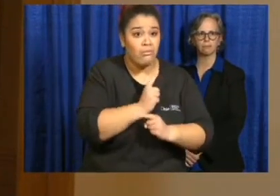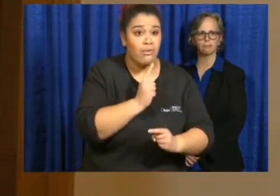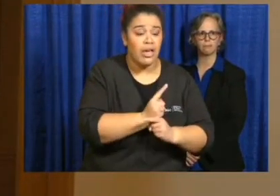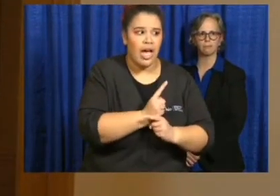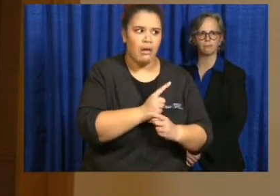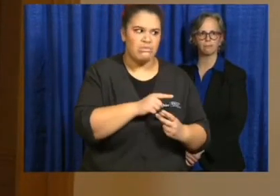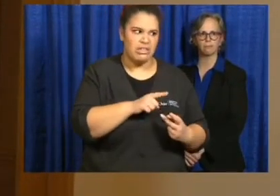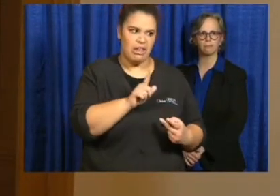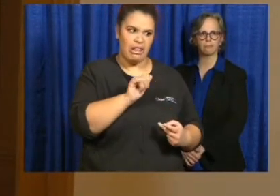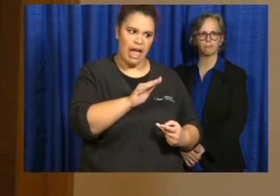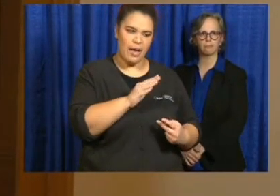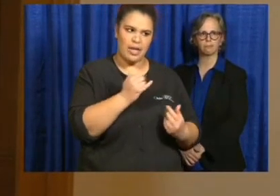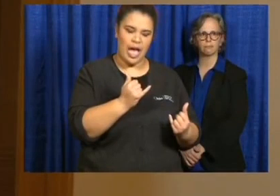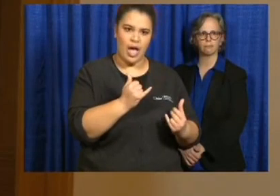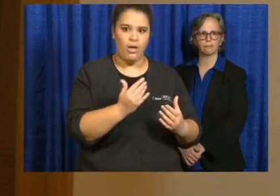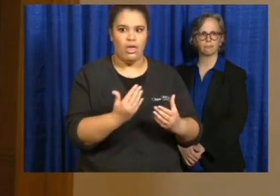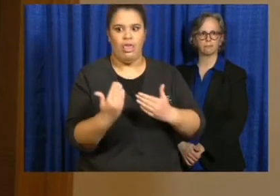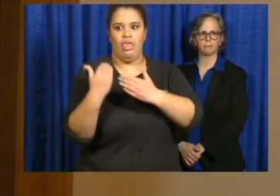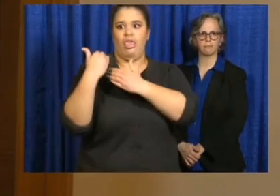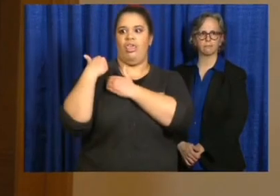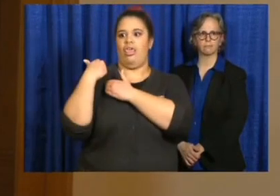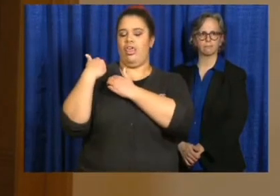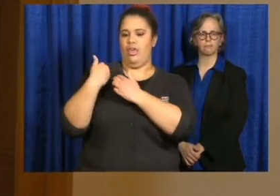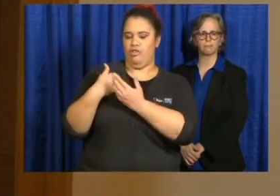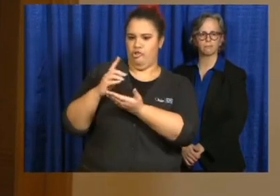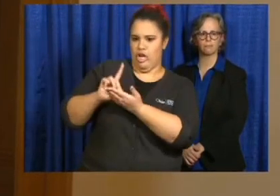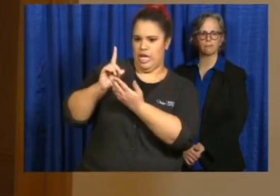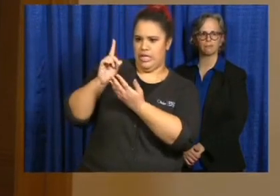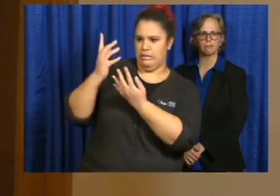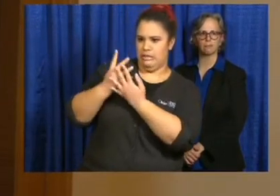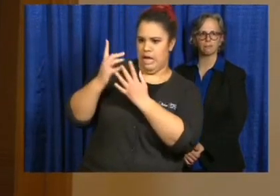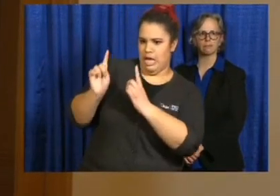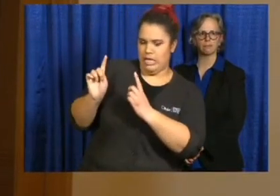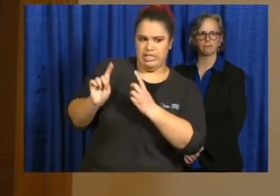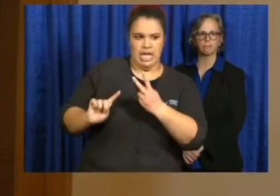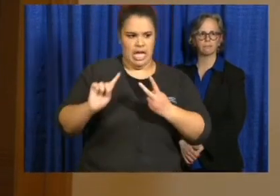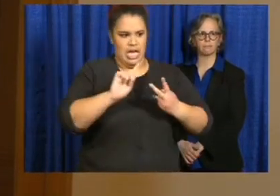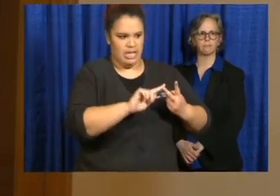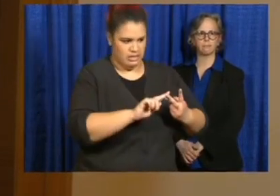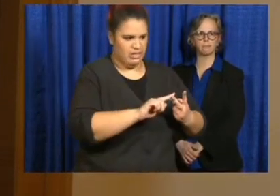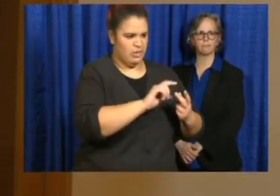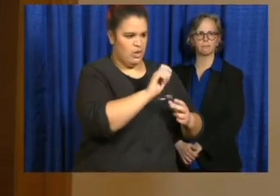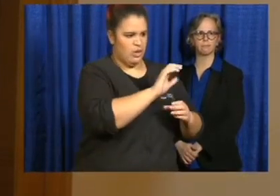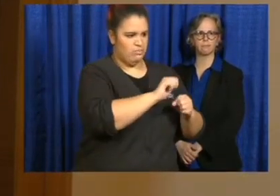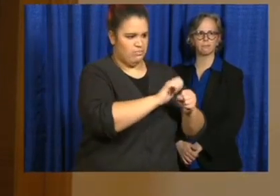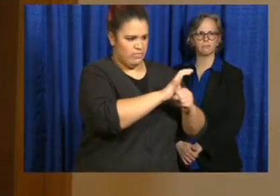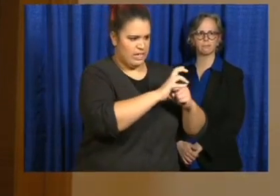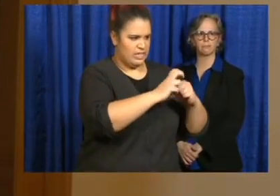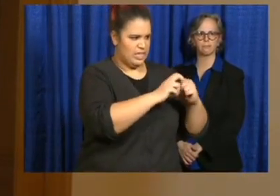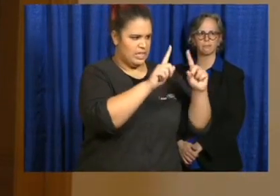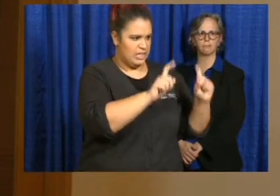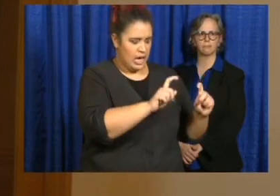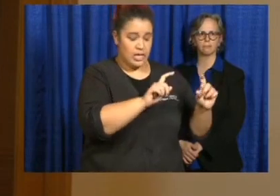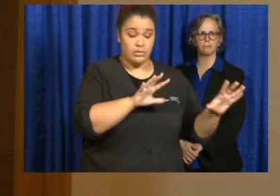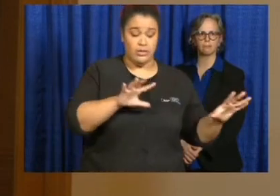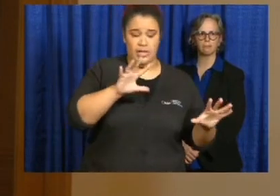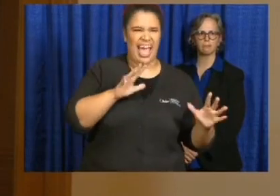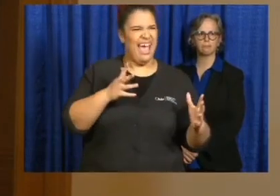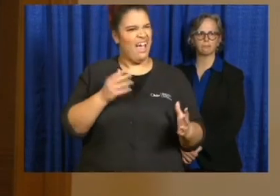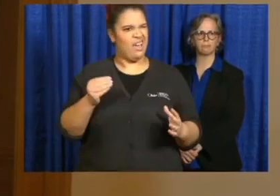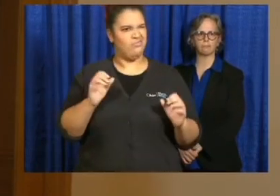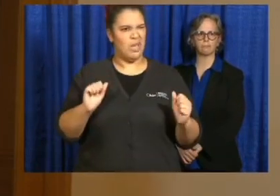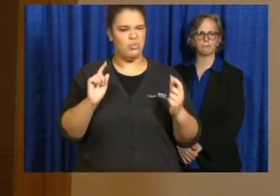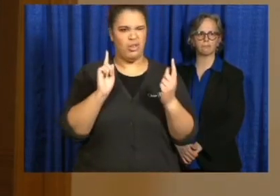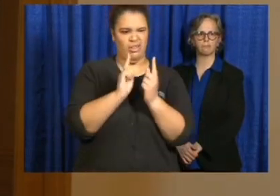frankly, just putting people in a position where they might come in contact with others? Well, thank you for that question. It